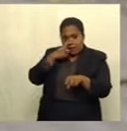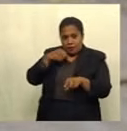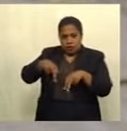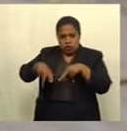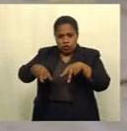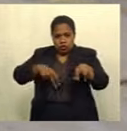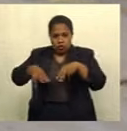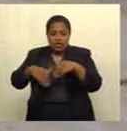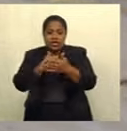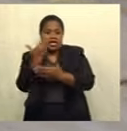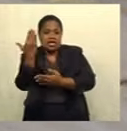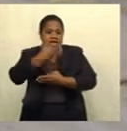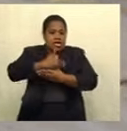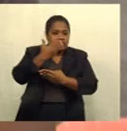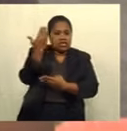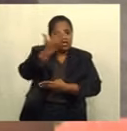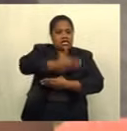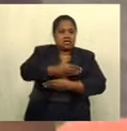night.